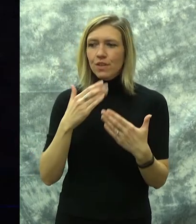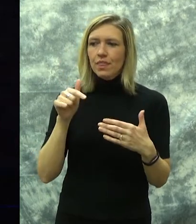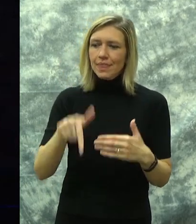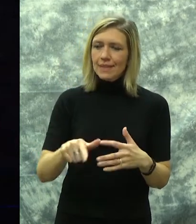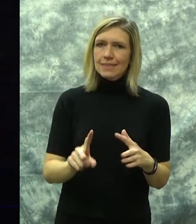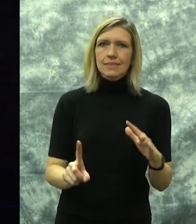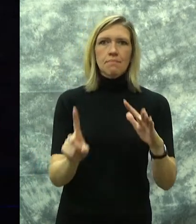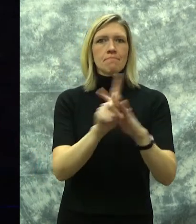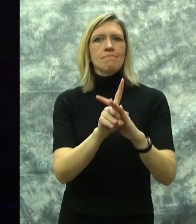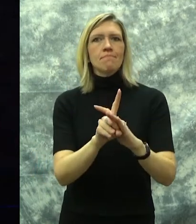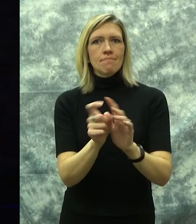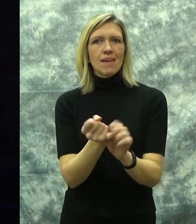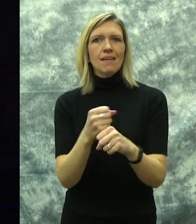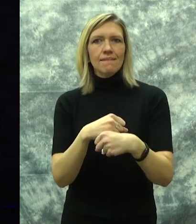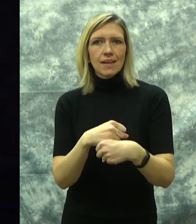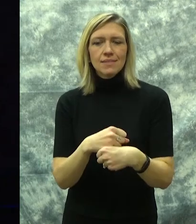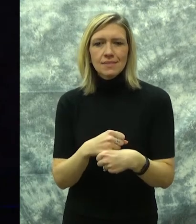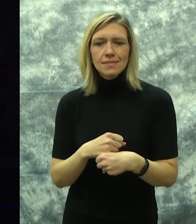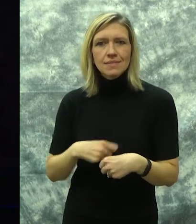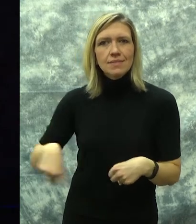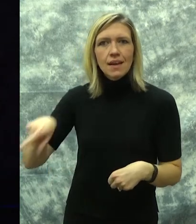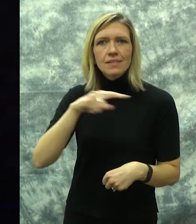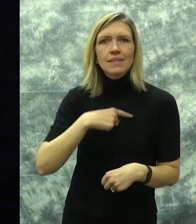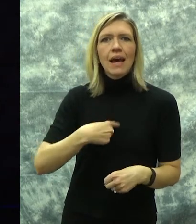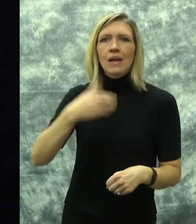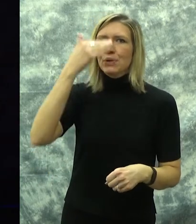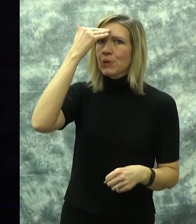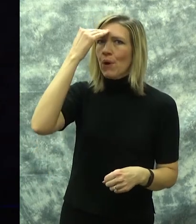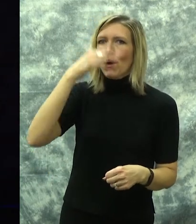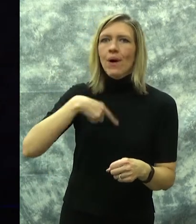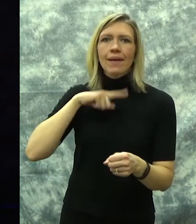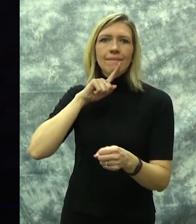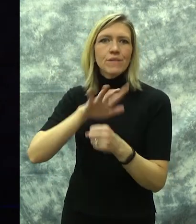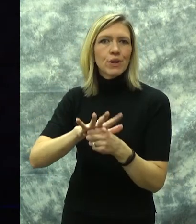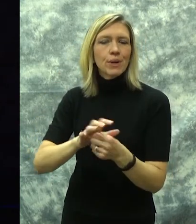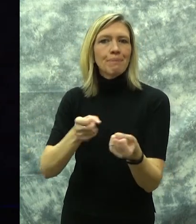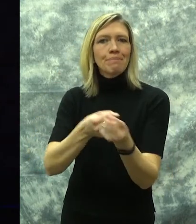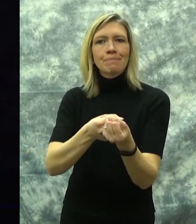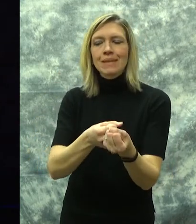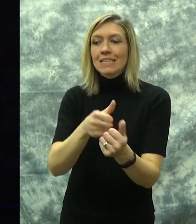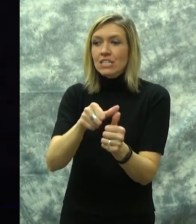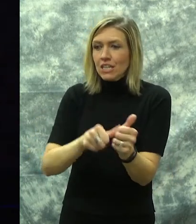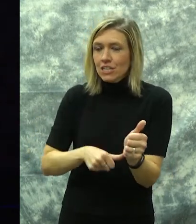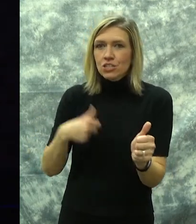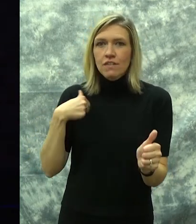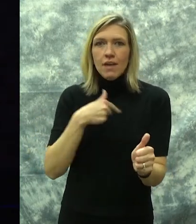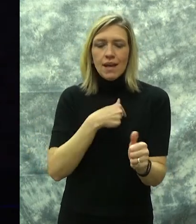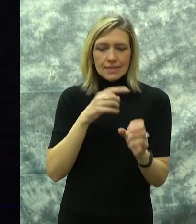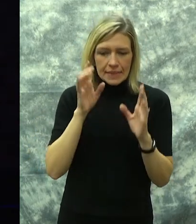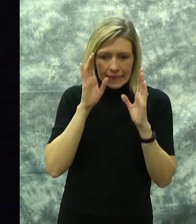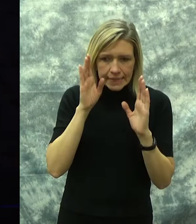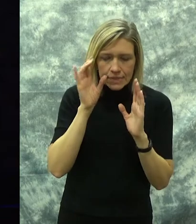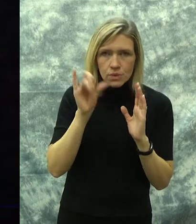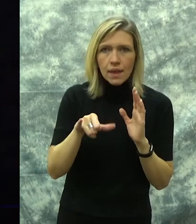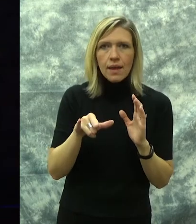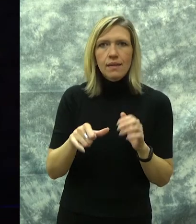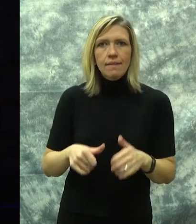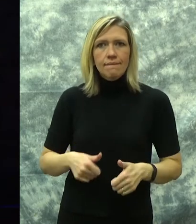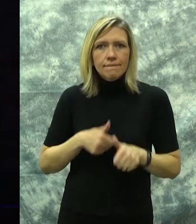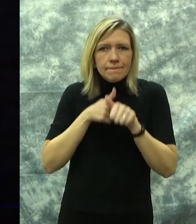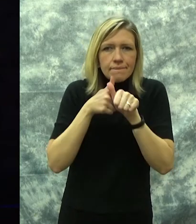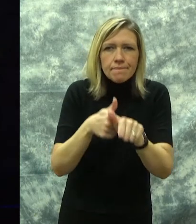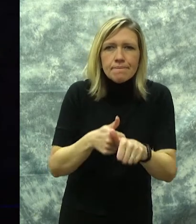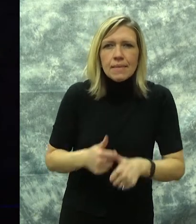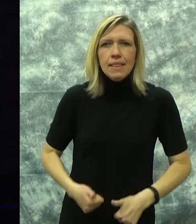in us now. For I know and affirm that as each one of us listens to that and lives from that, that we contribute